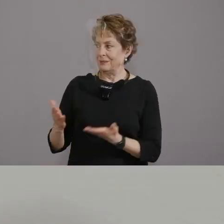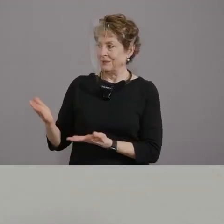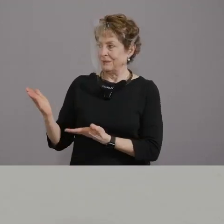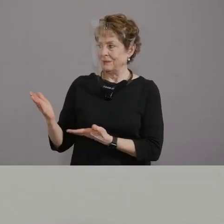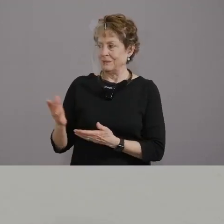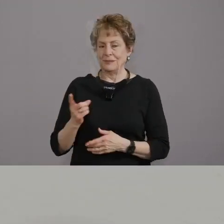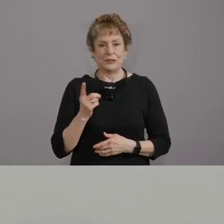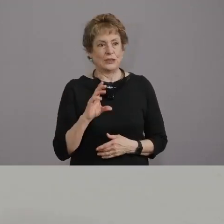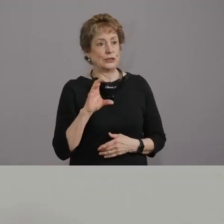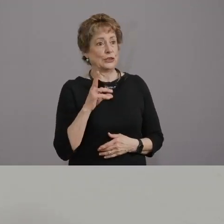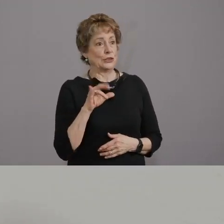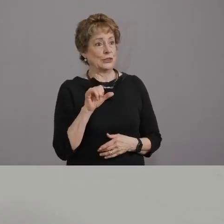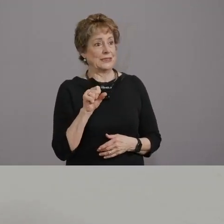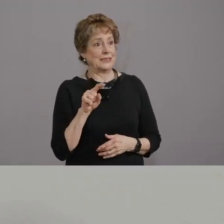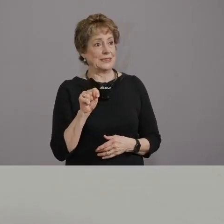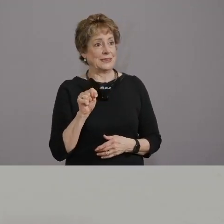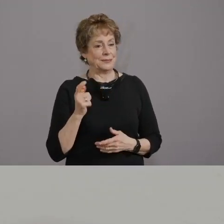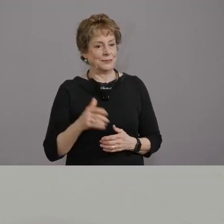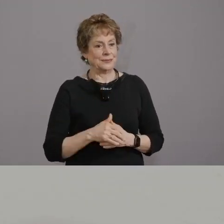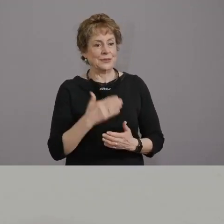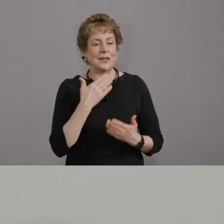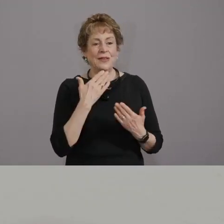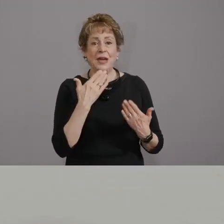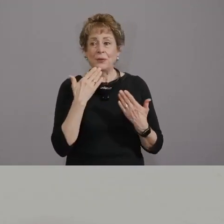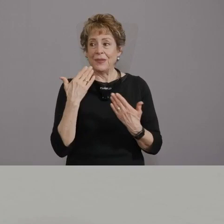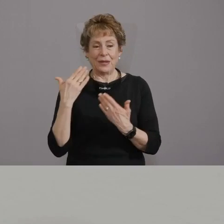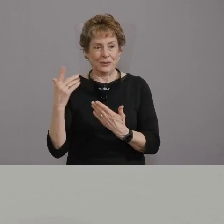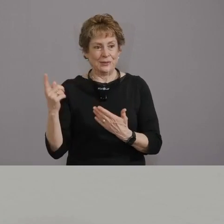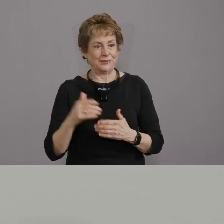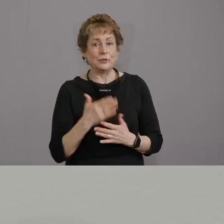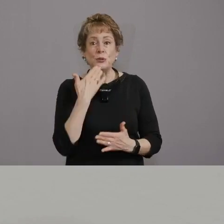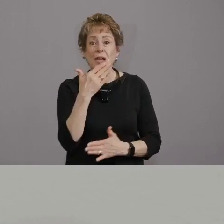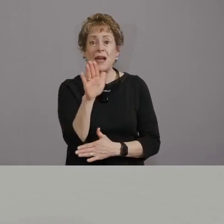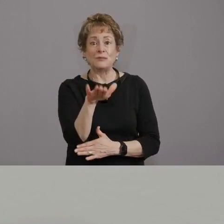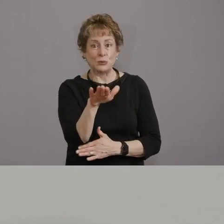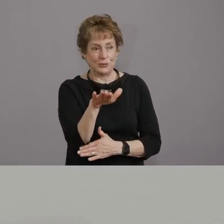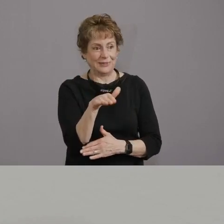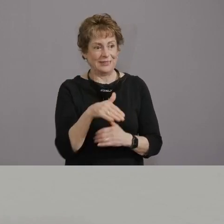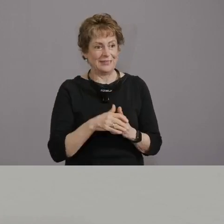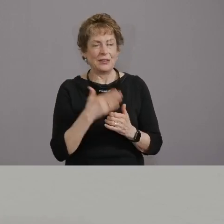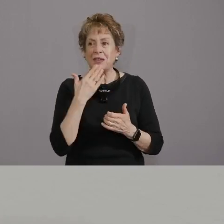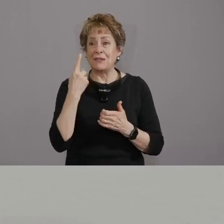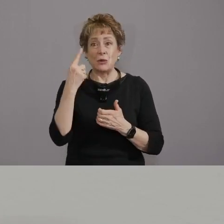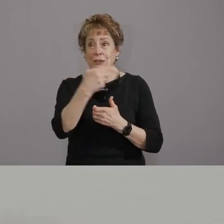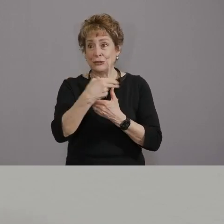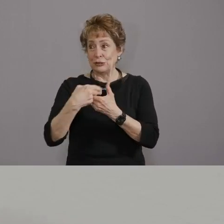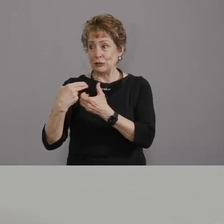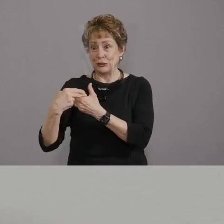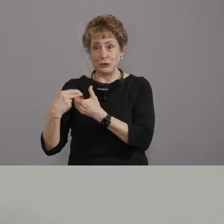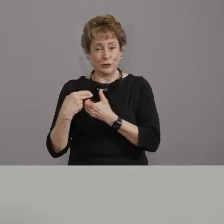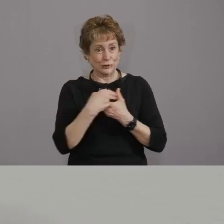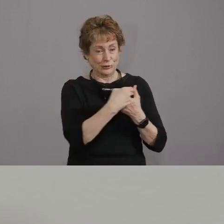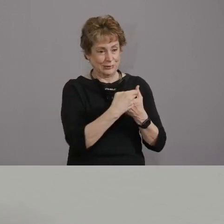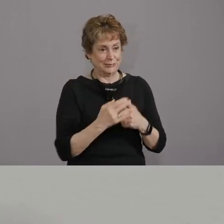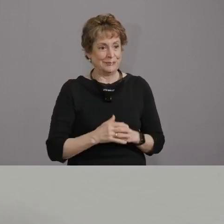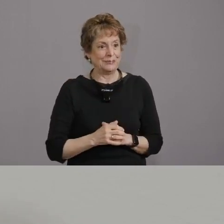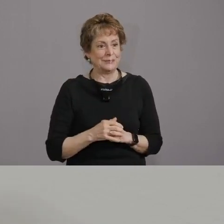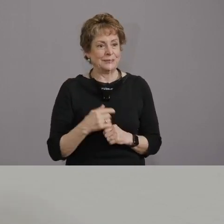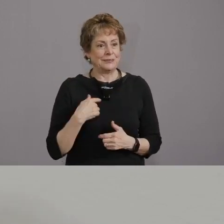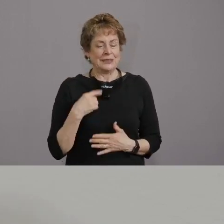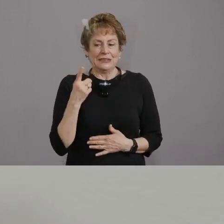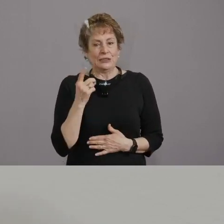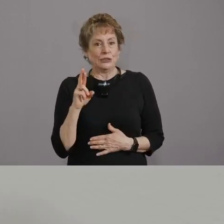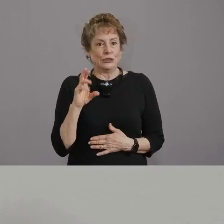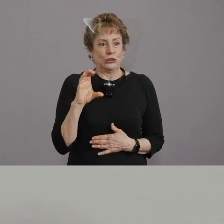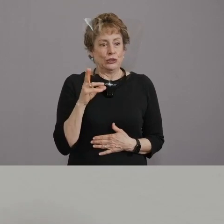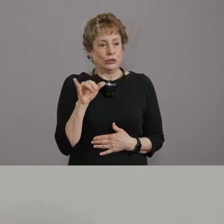Thanks, Steve. Good afternoon, everybody, and thank you for joining us again today. I'm Dr. Cara Christ, the Director of the Arizona Department of Health Services.